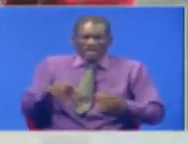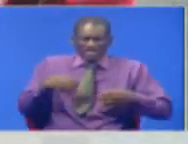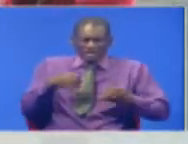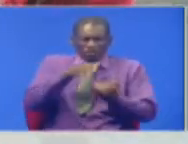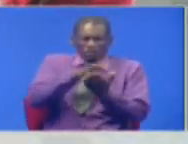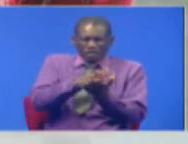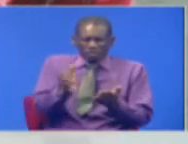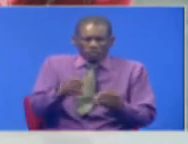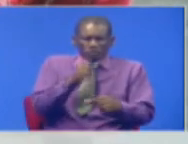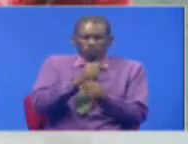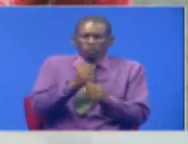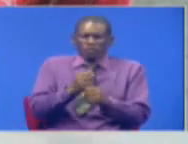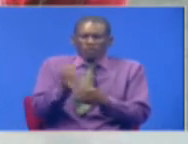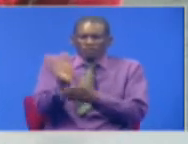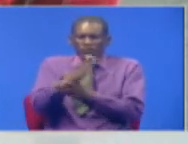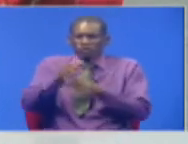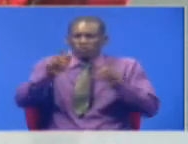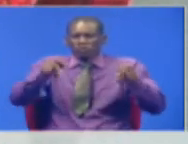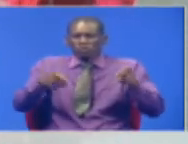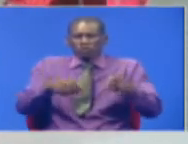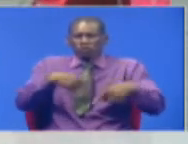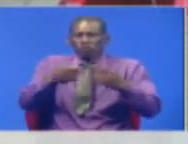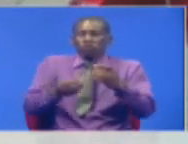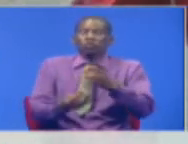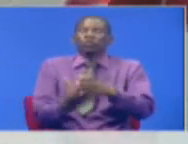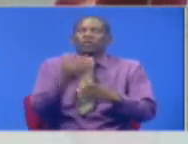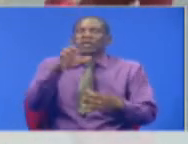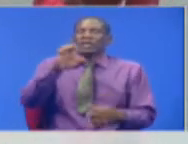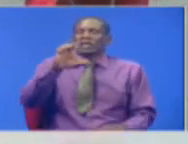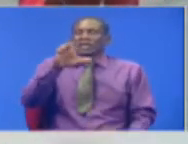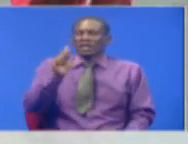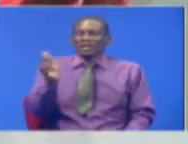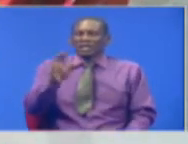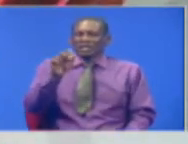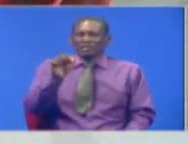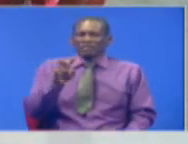here growing. Leila Mohammed, NTV.